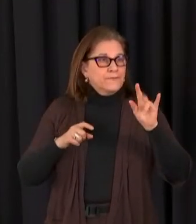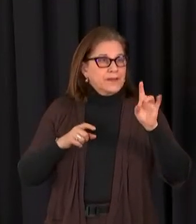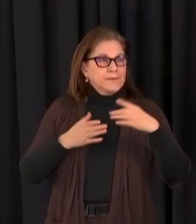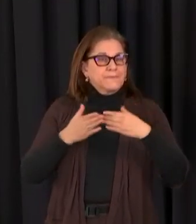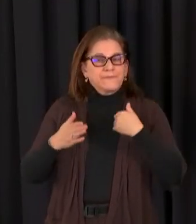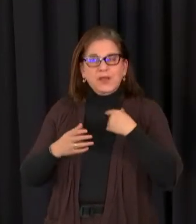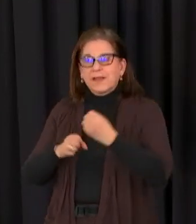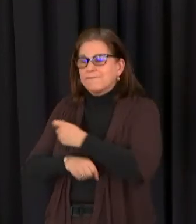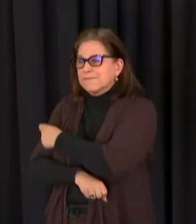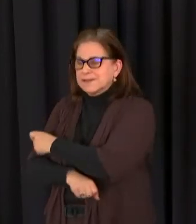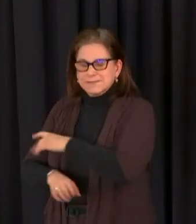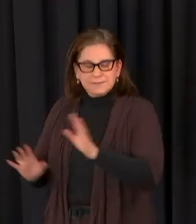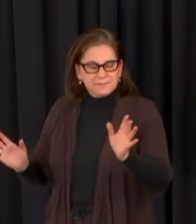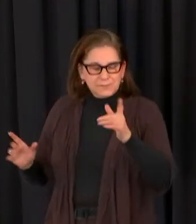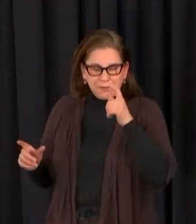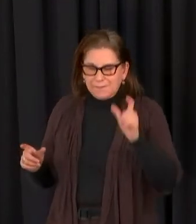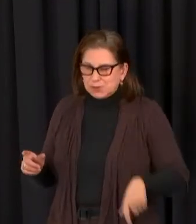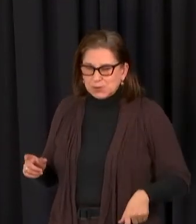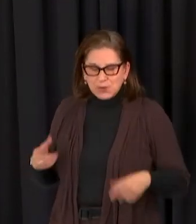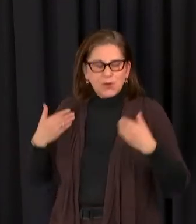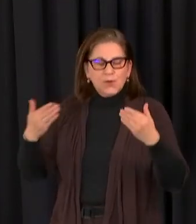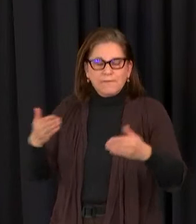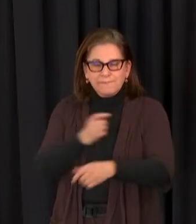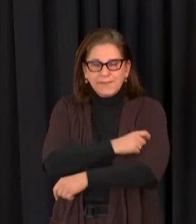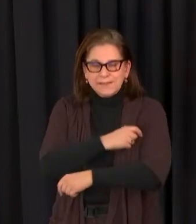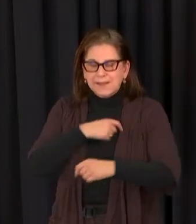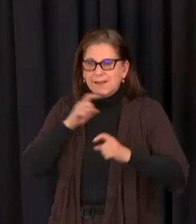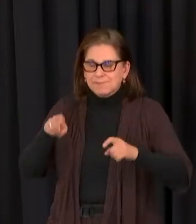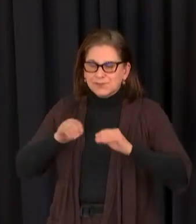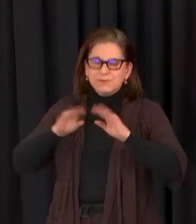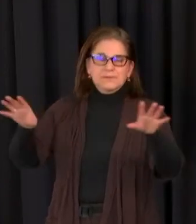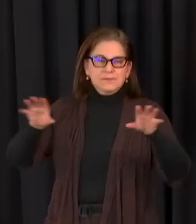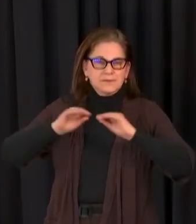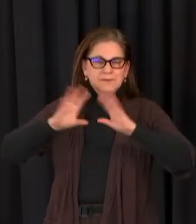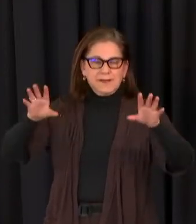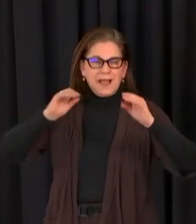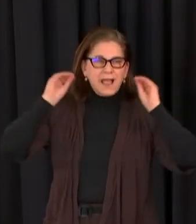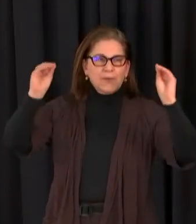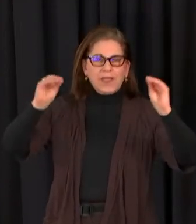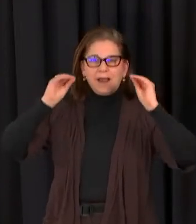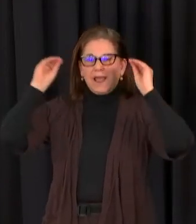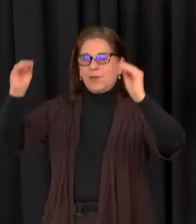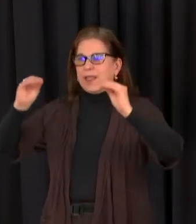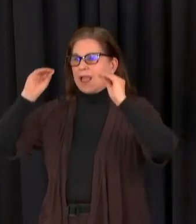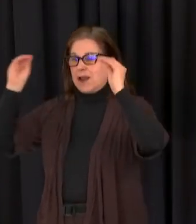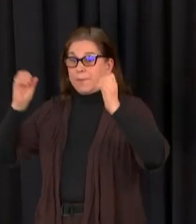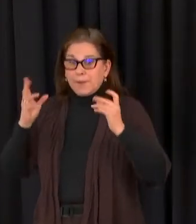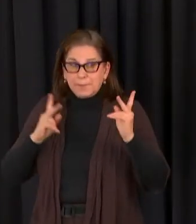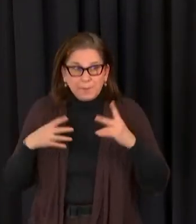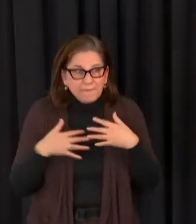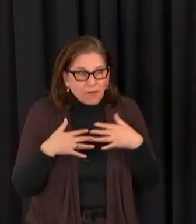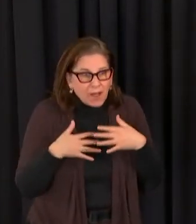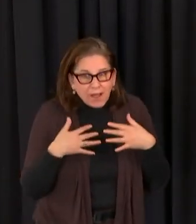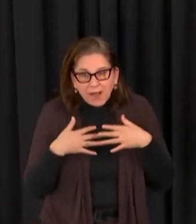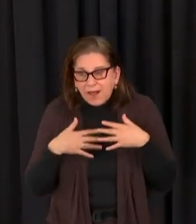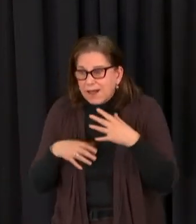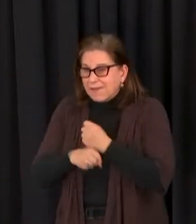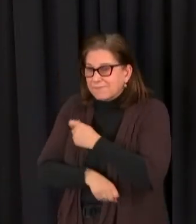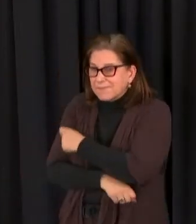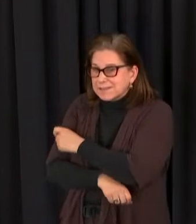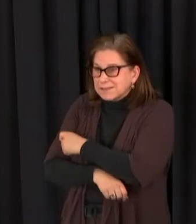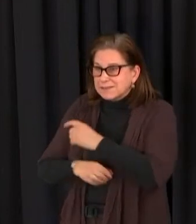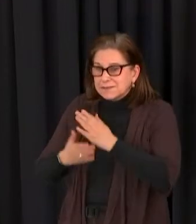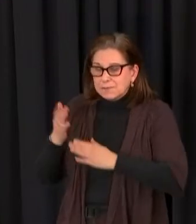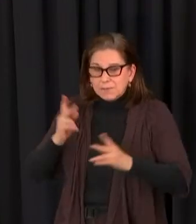do education around the vaccine for those who will have some degree of hesitancy. It's our understanding and belief that there is still